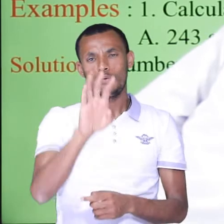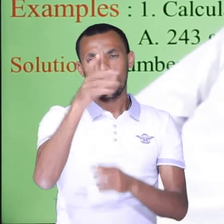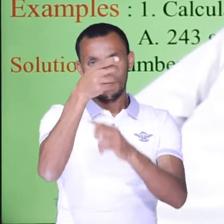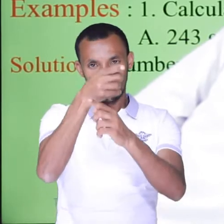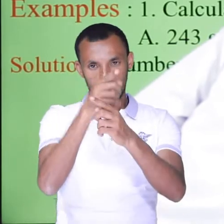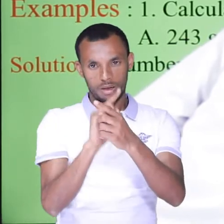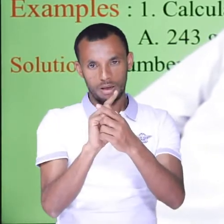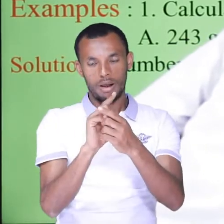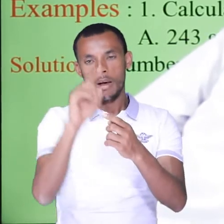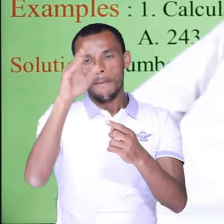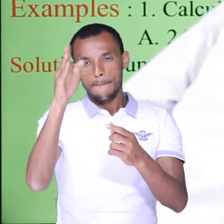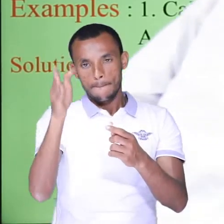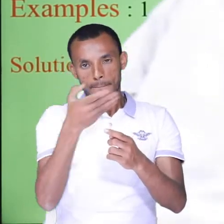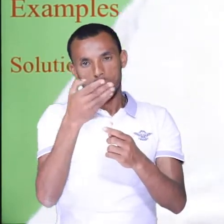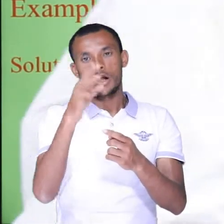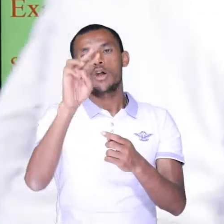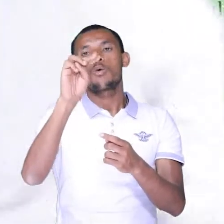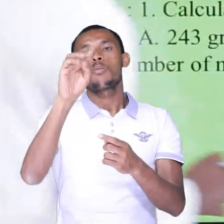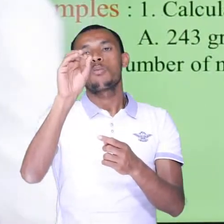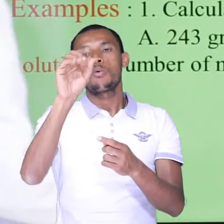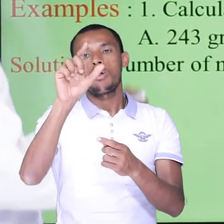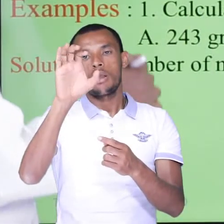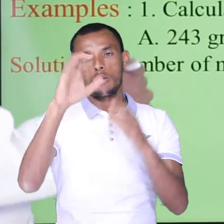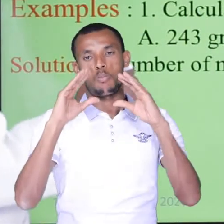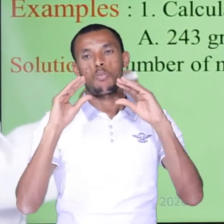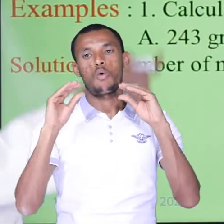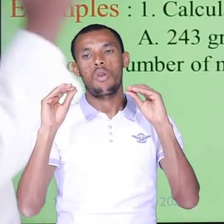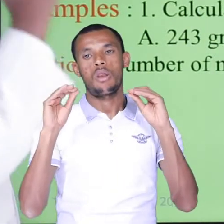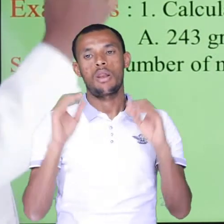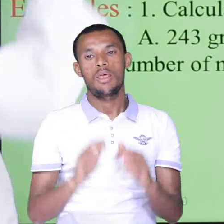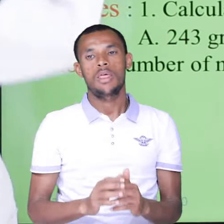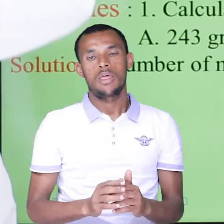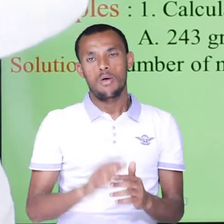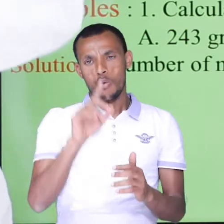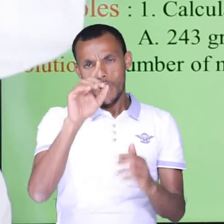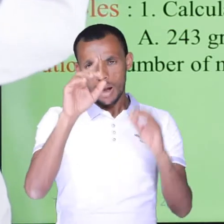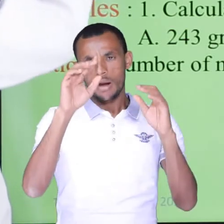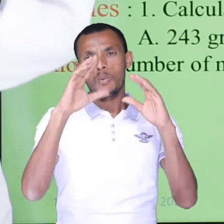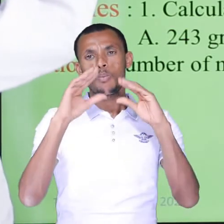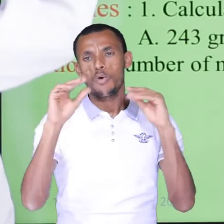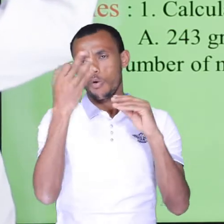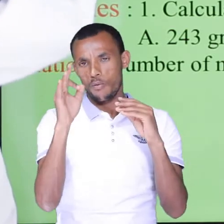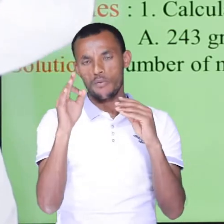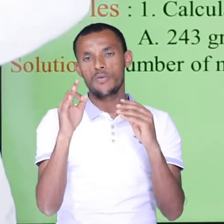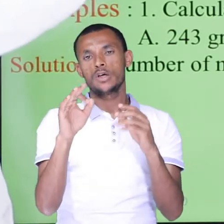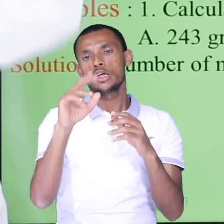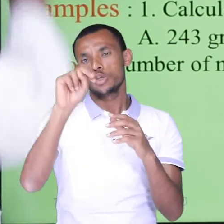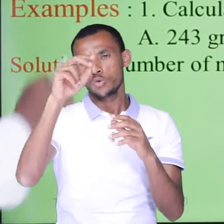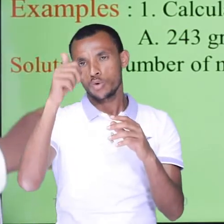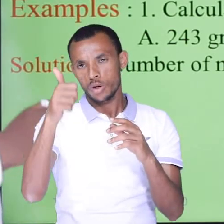gram per mole. 40 gram per mole for 1 mole of sodium